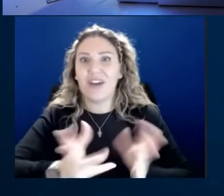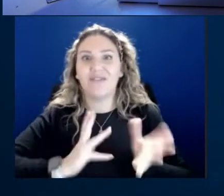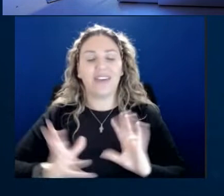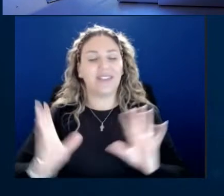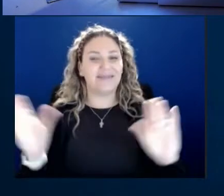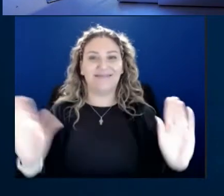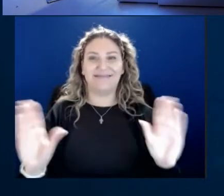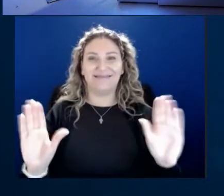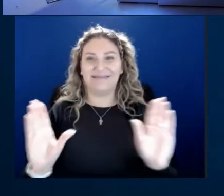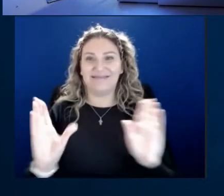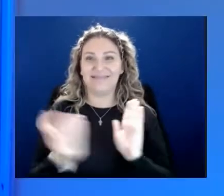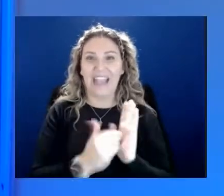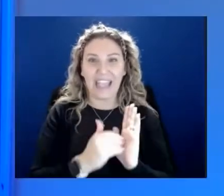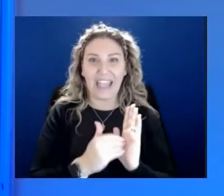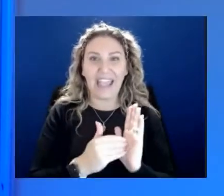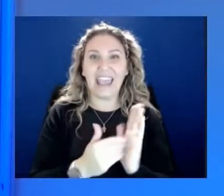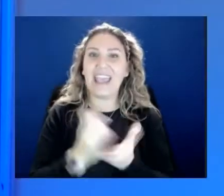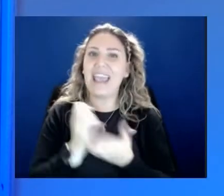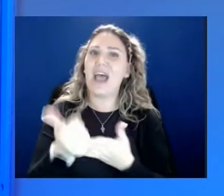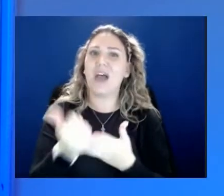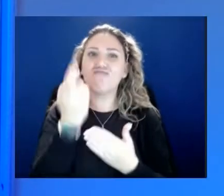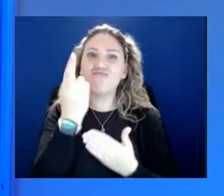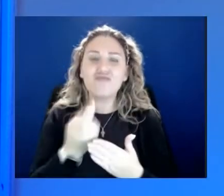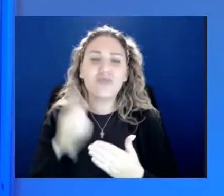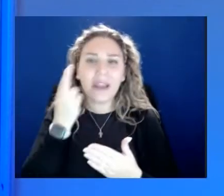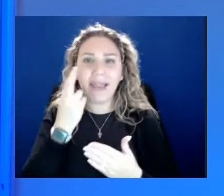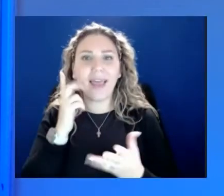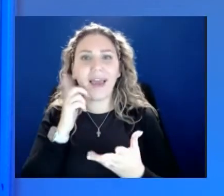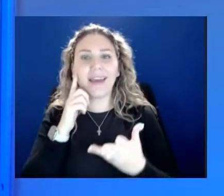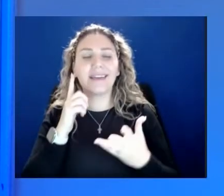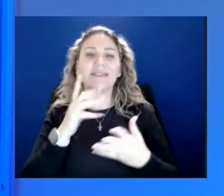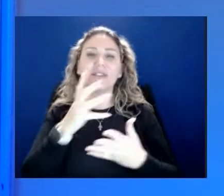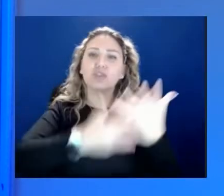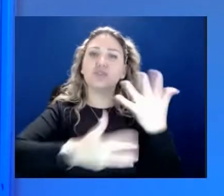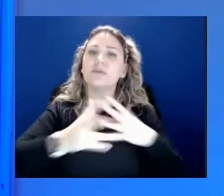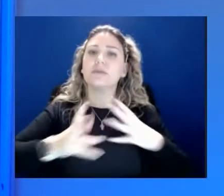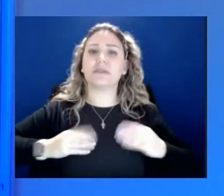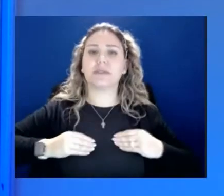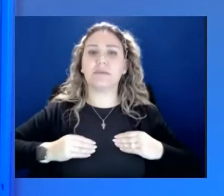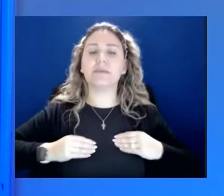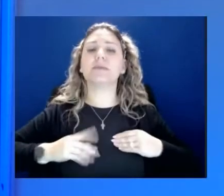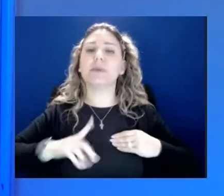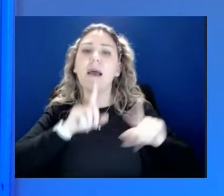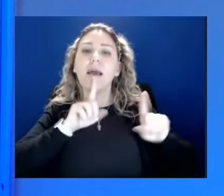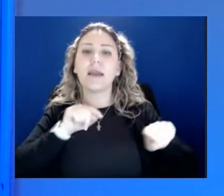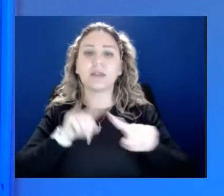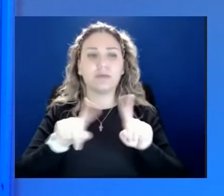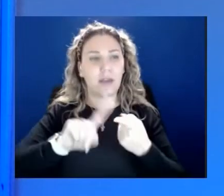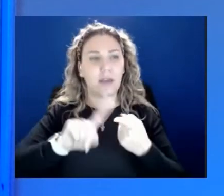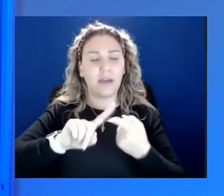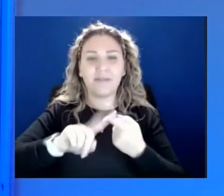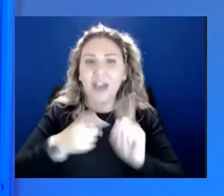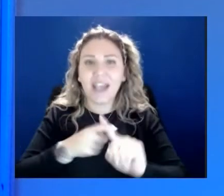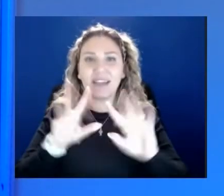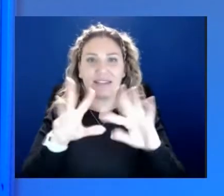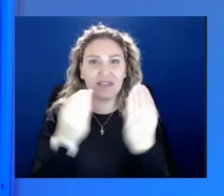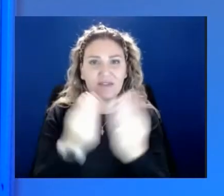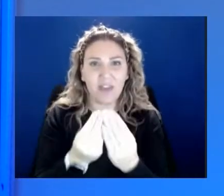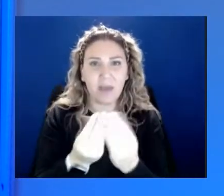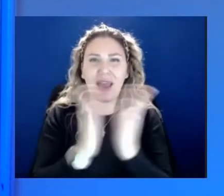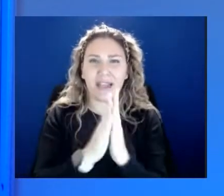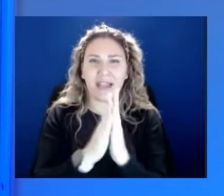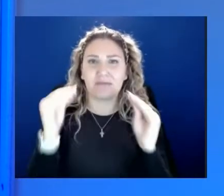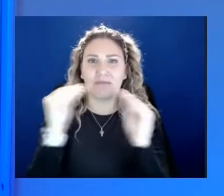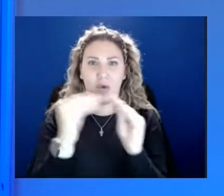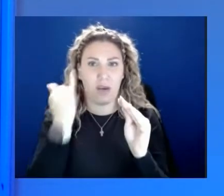again, helping them realize, that's a socially acceptable answer. Yes. But families and friends go beyond. If I ask you twice,